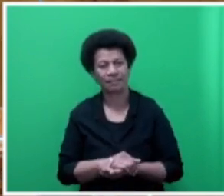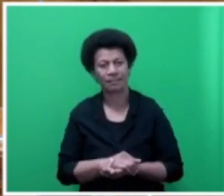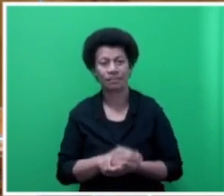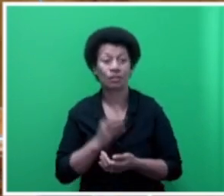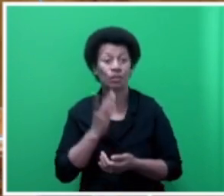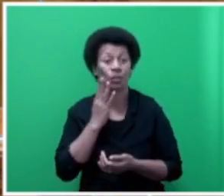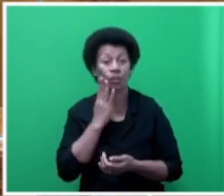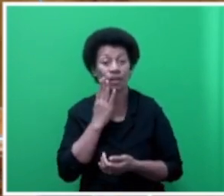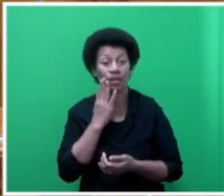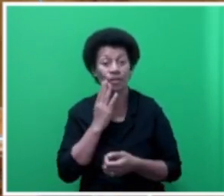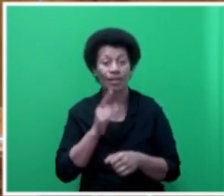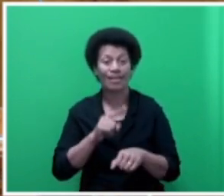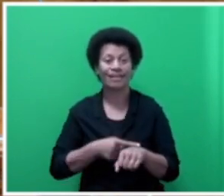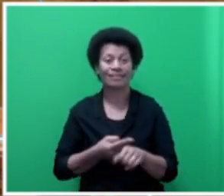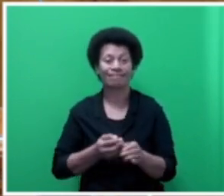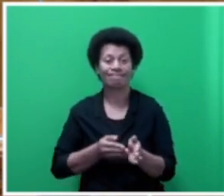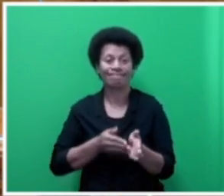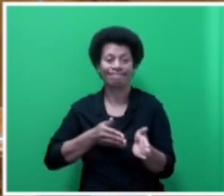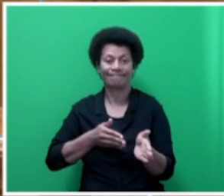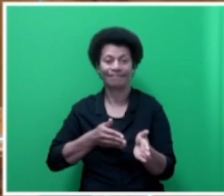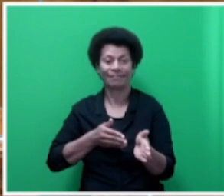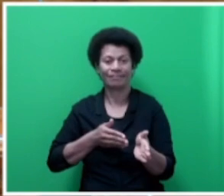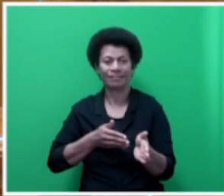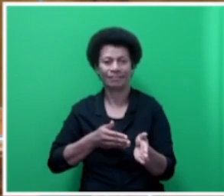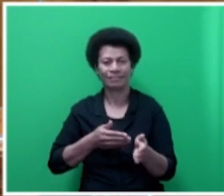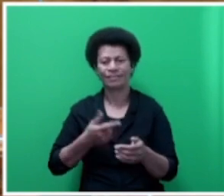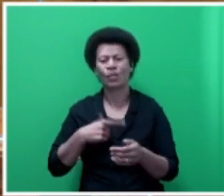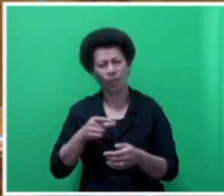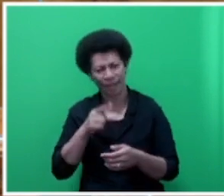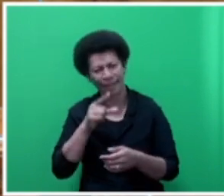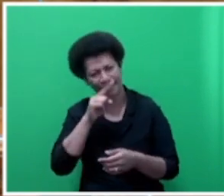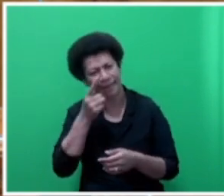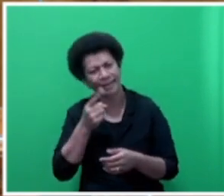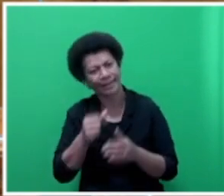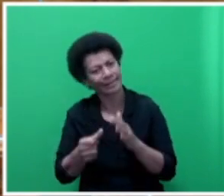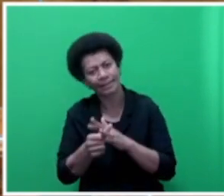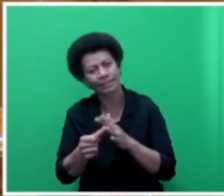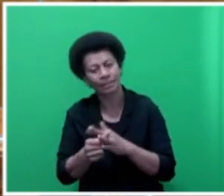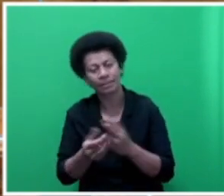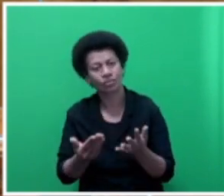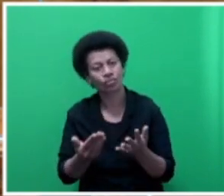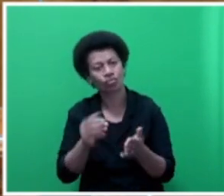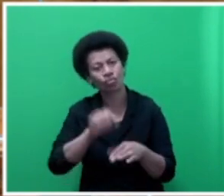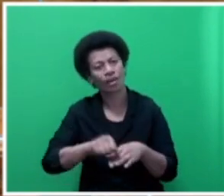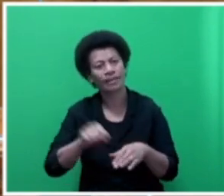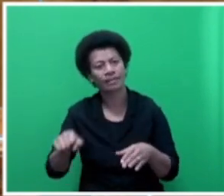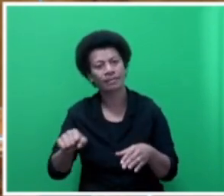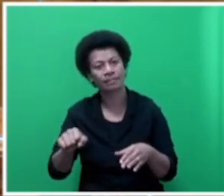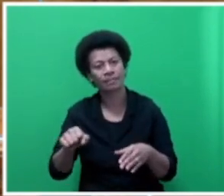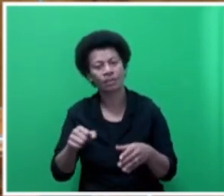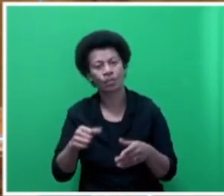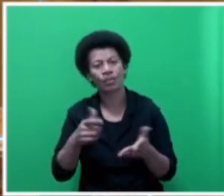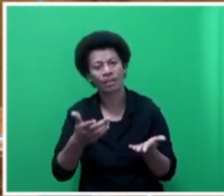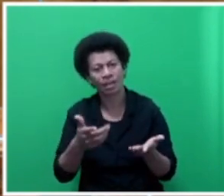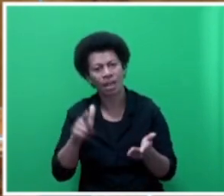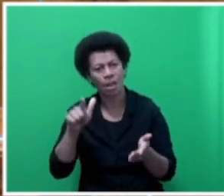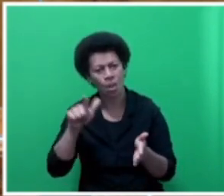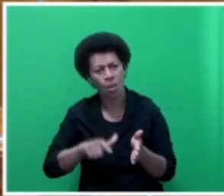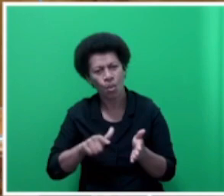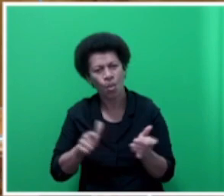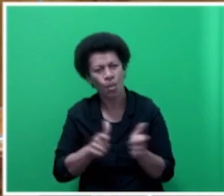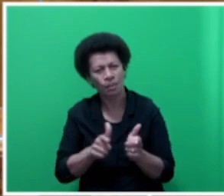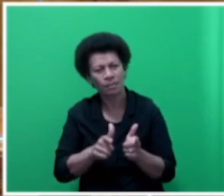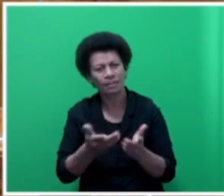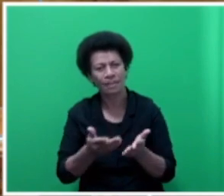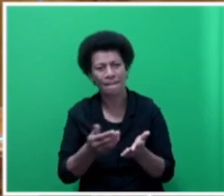When you're a late starter, why can't you be accessible to scholarships with low entry marks?